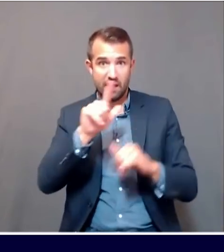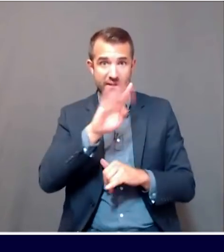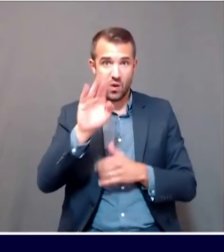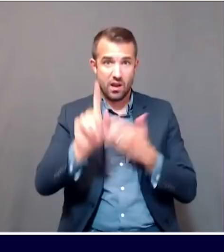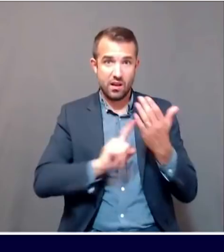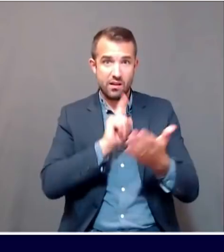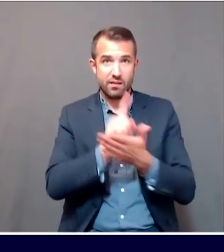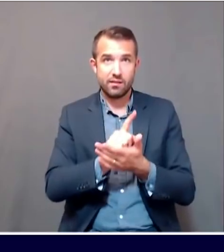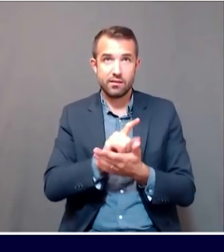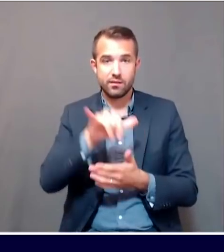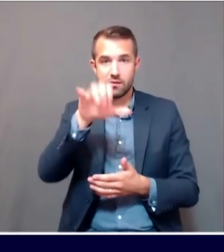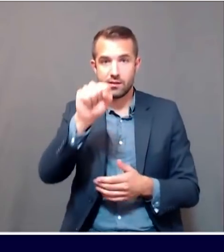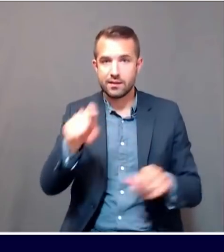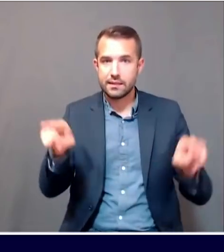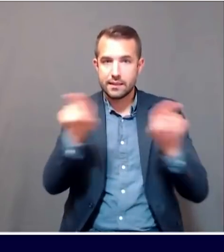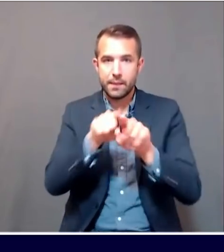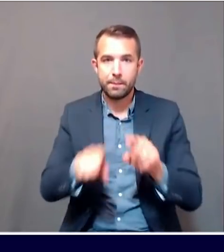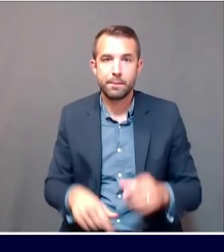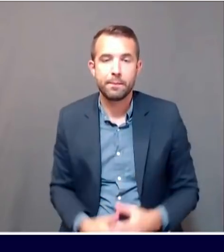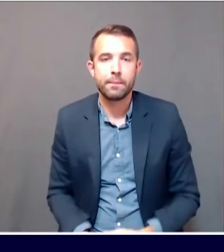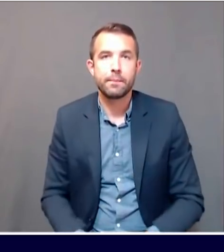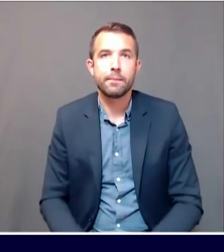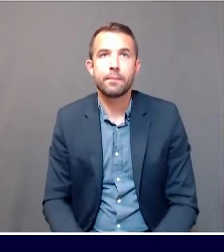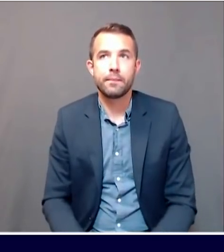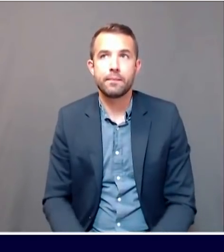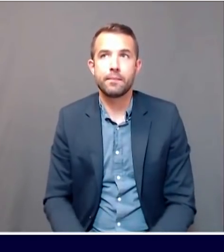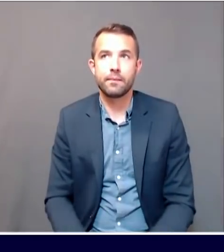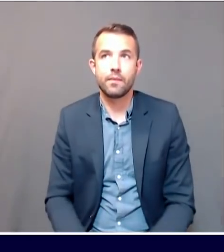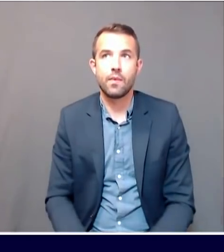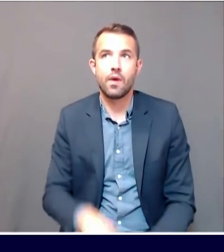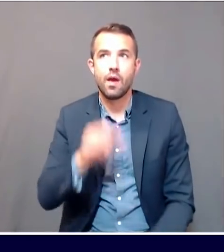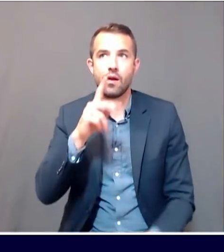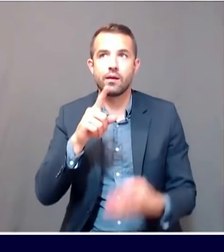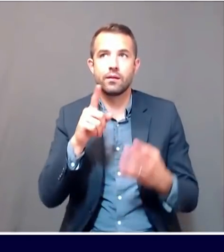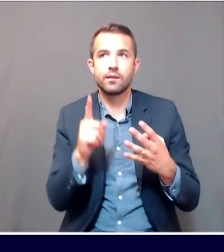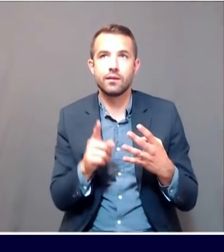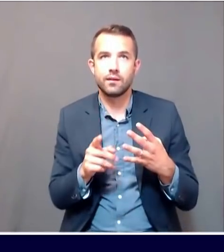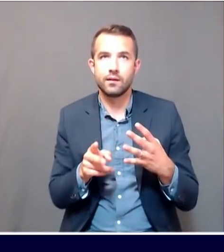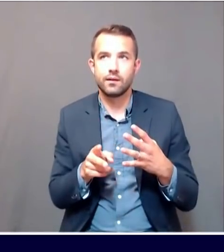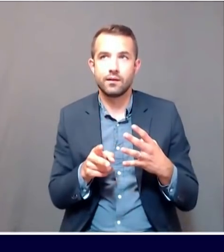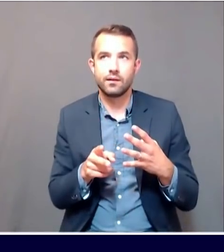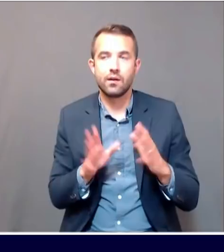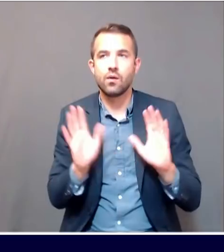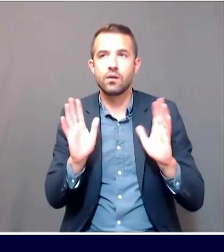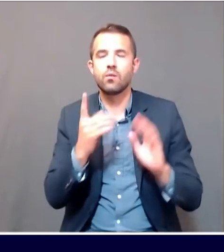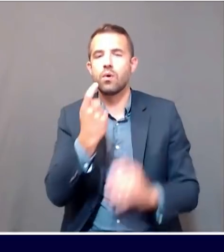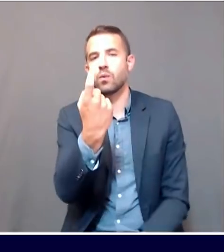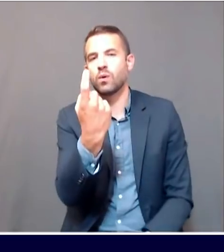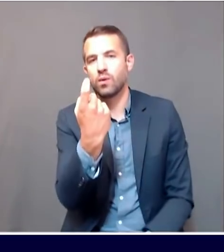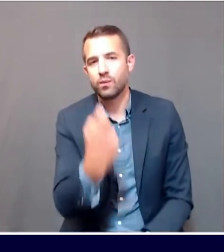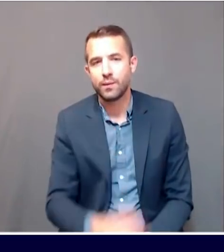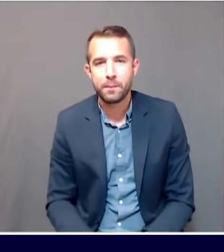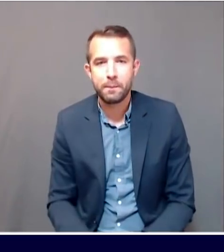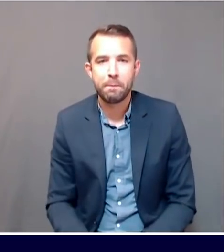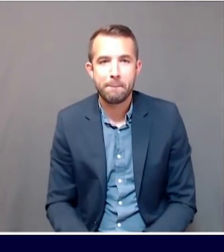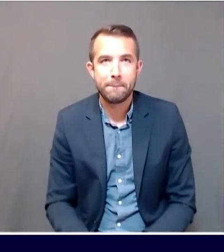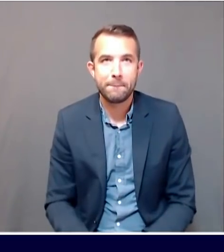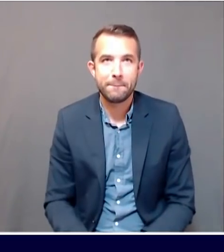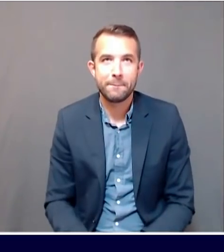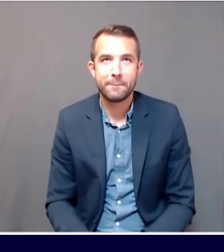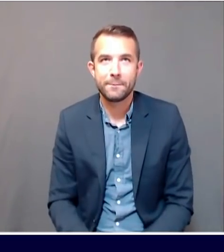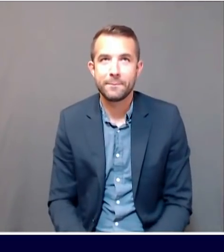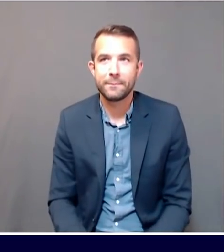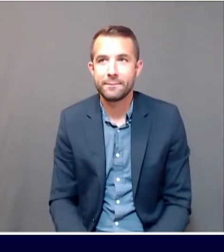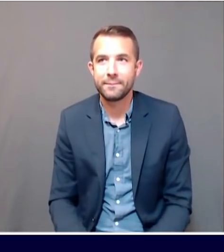great. So the 2 more, actually the only bigger question is, and you began